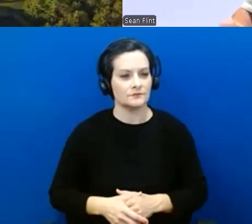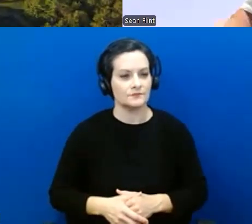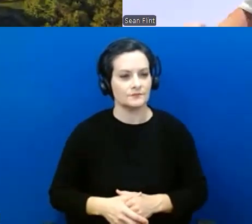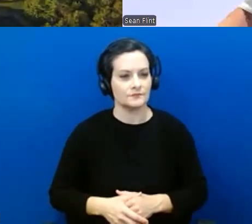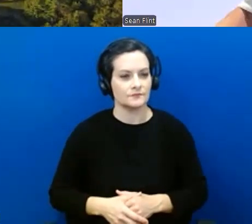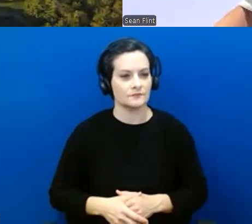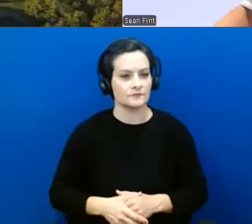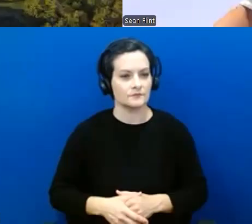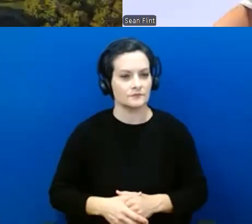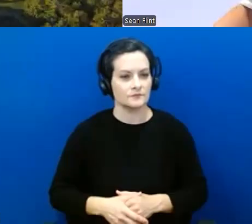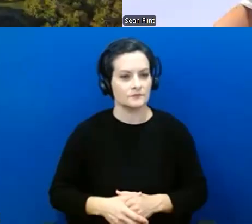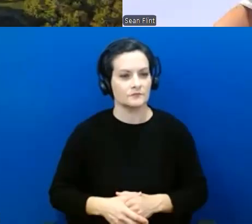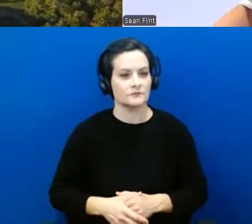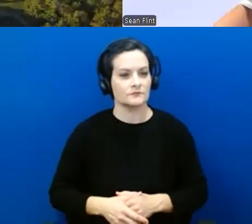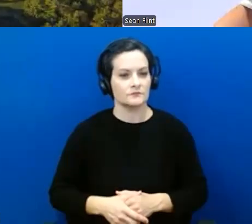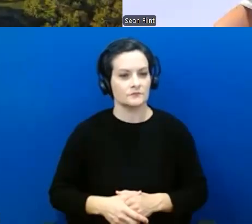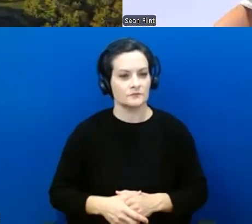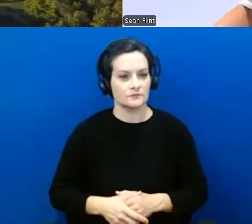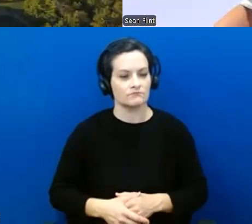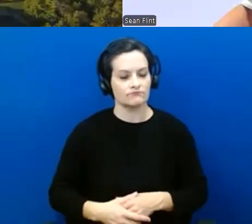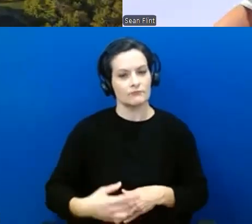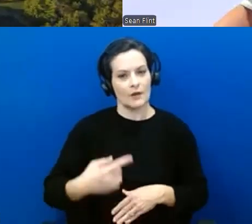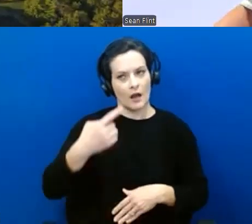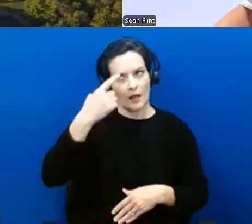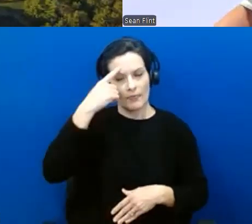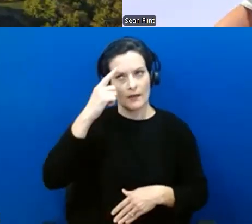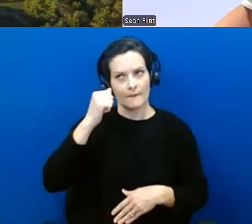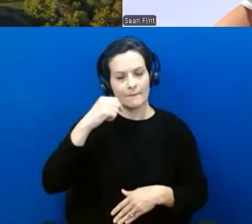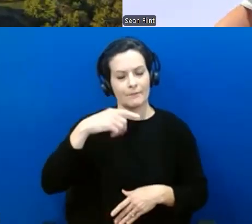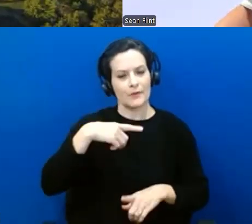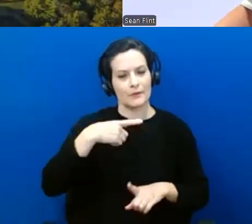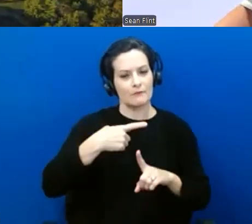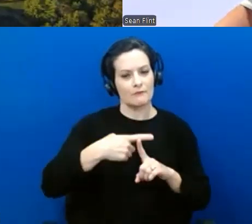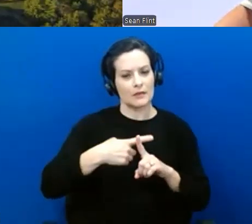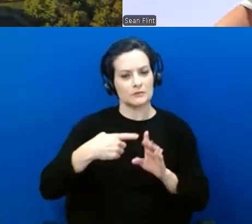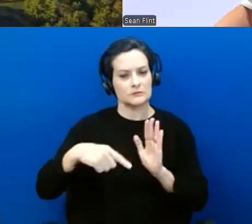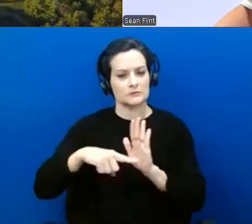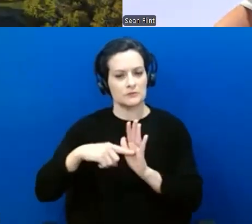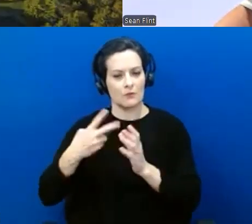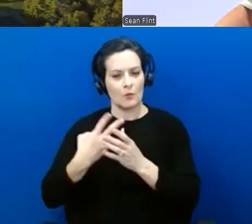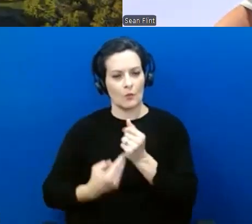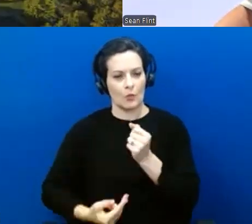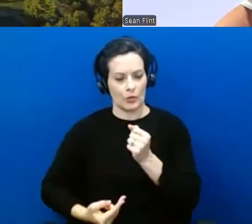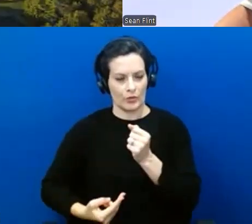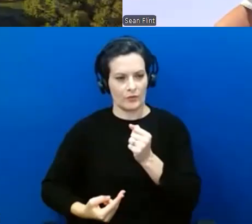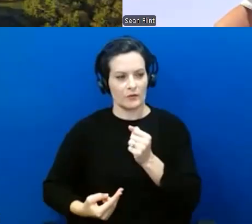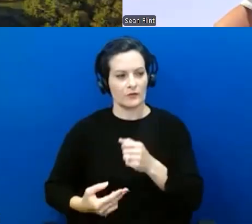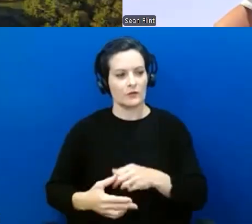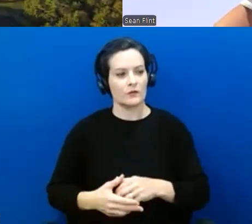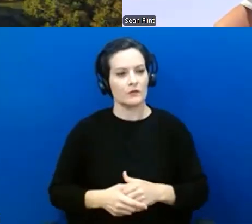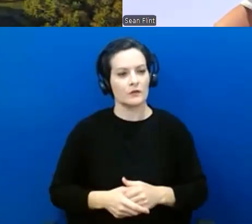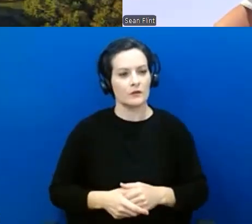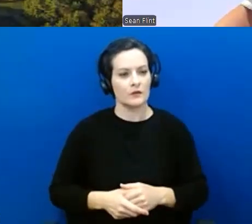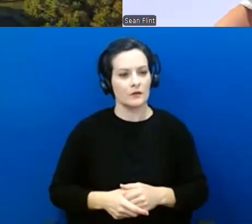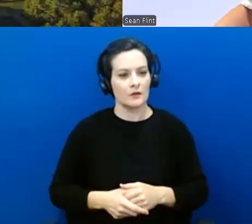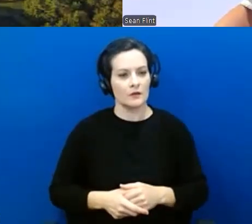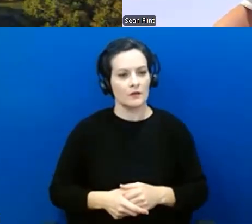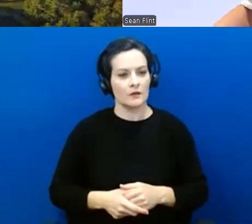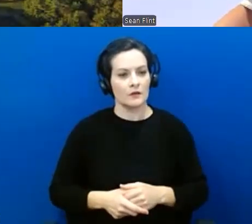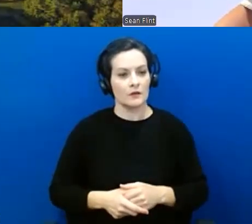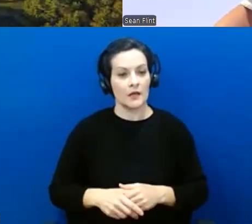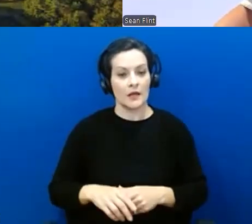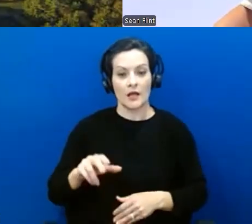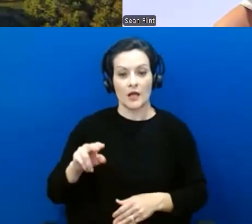think that there's like give and take in those relationships, and the way that it's emerged. It's cool that NAR,